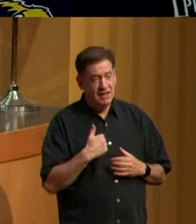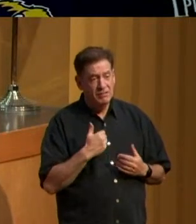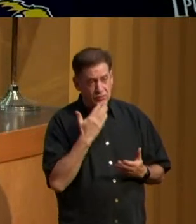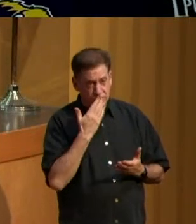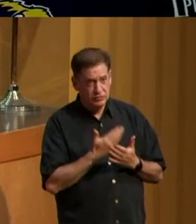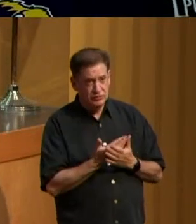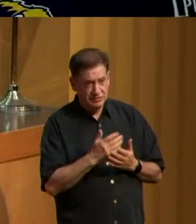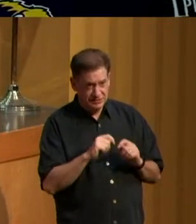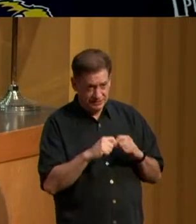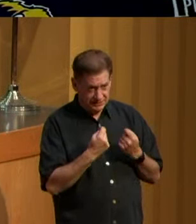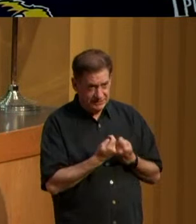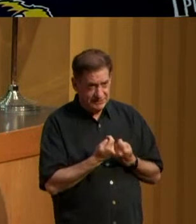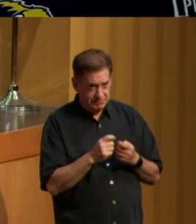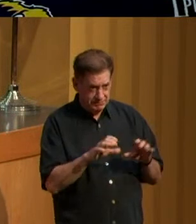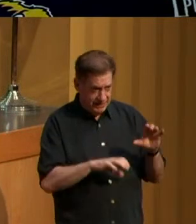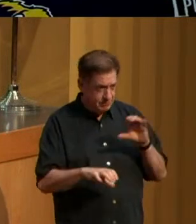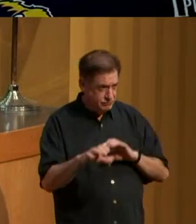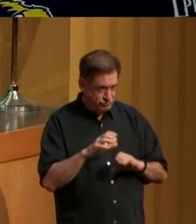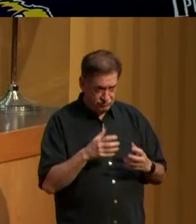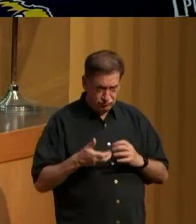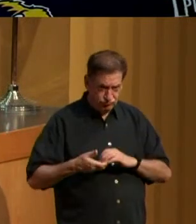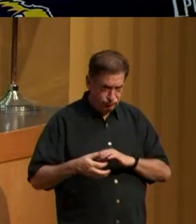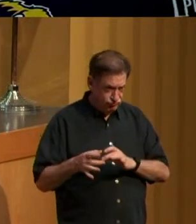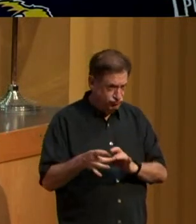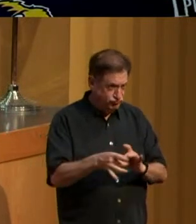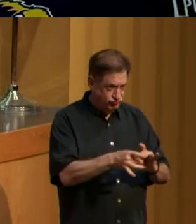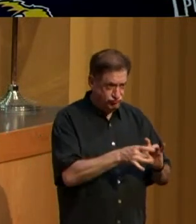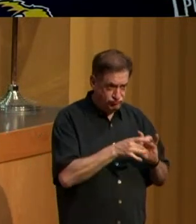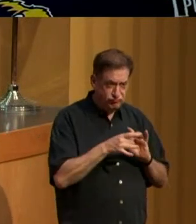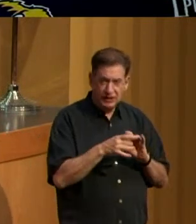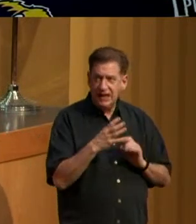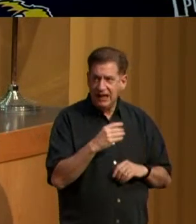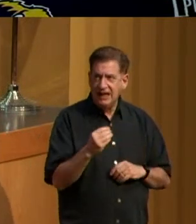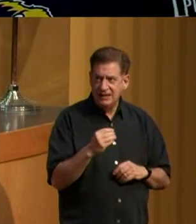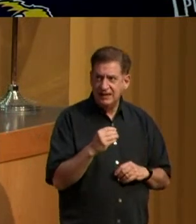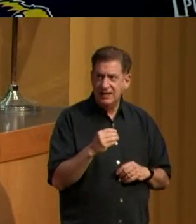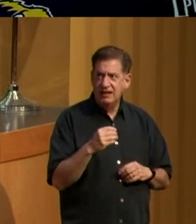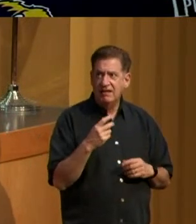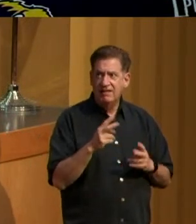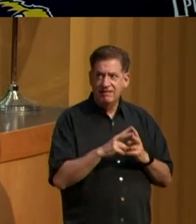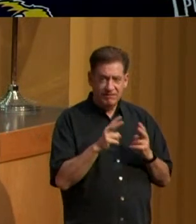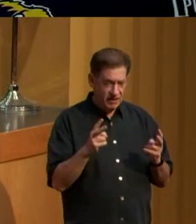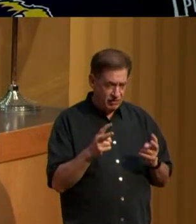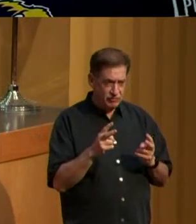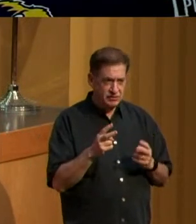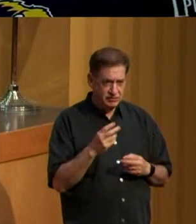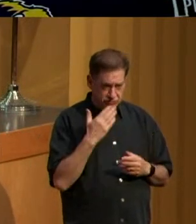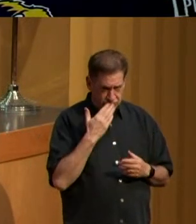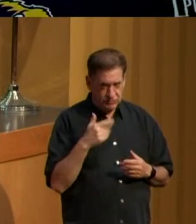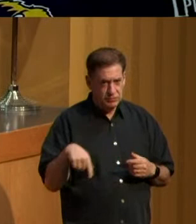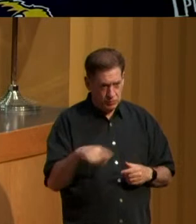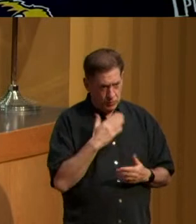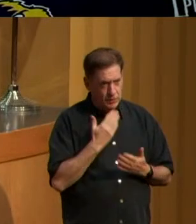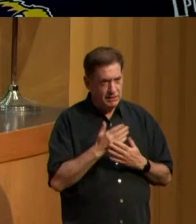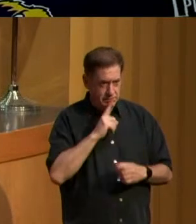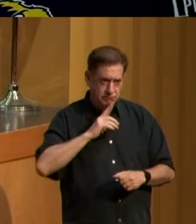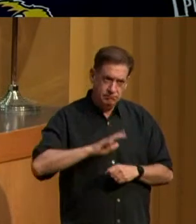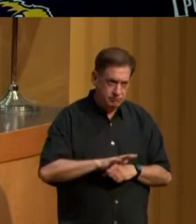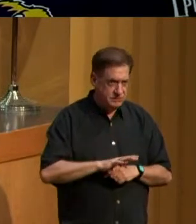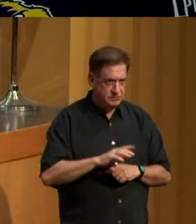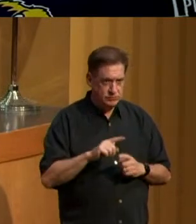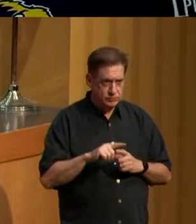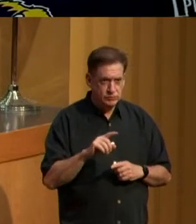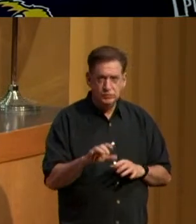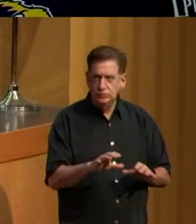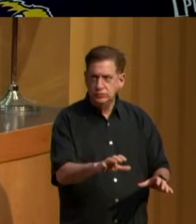team chemistry, but we have a few players coming in, and they all seem very excited to come in. But I feel like we all have learned